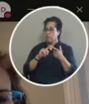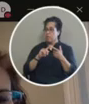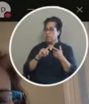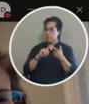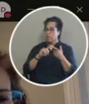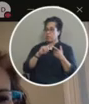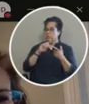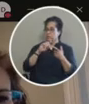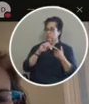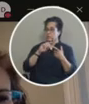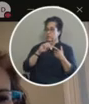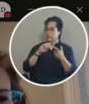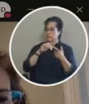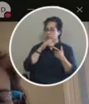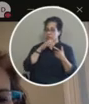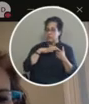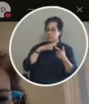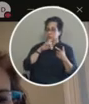Ms. Kathleen Stout.